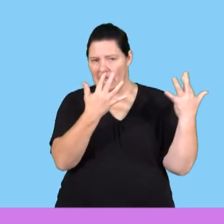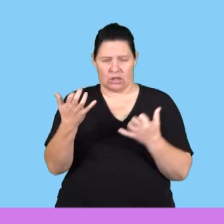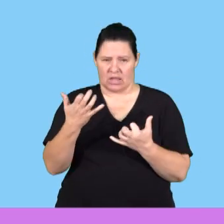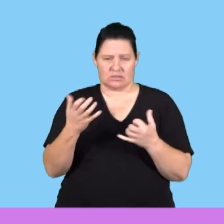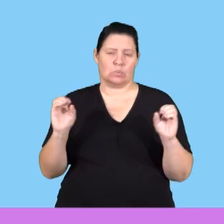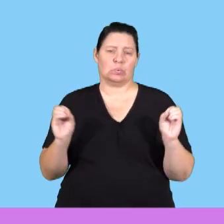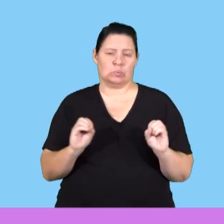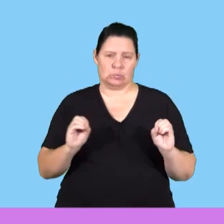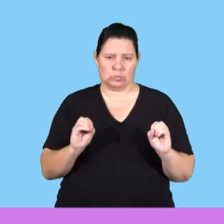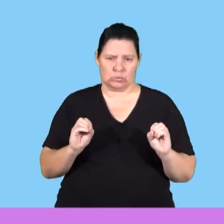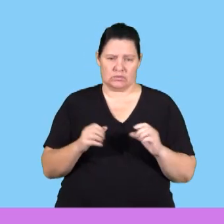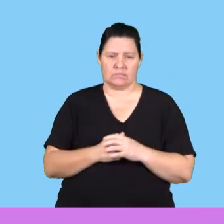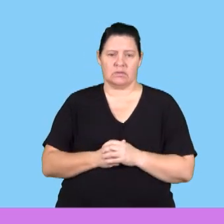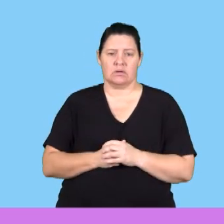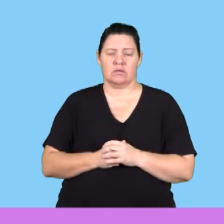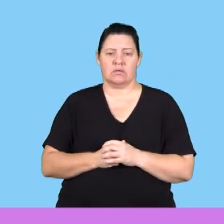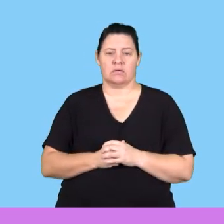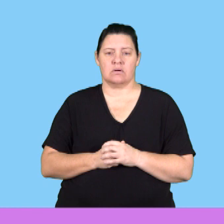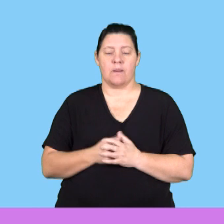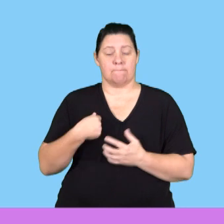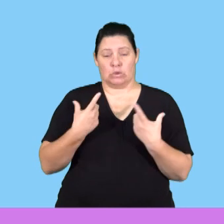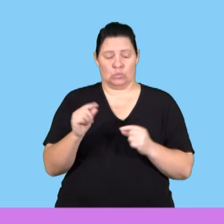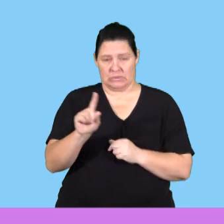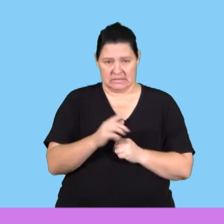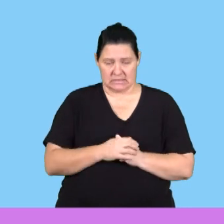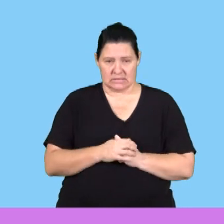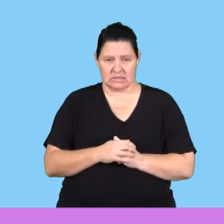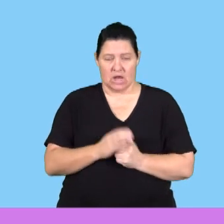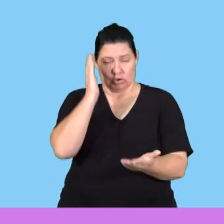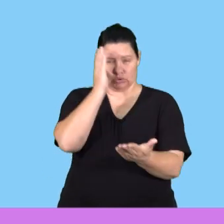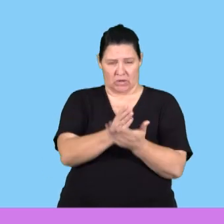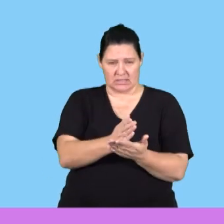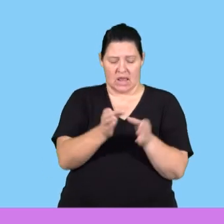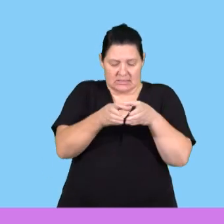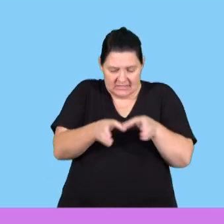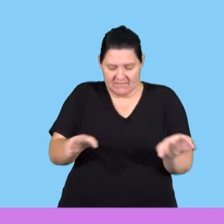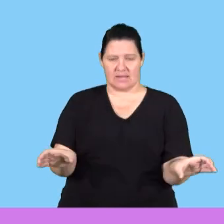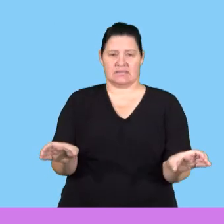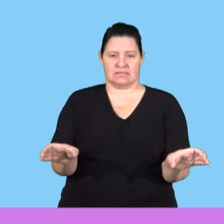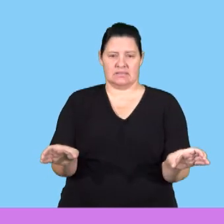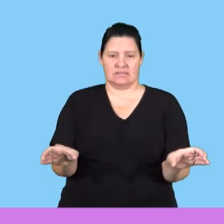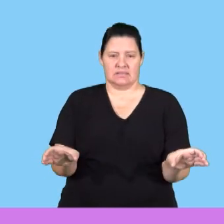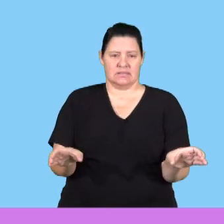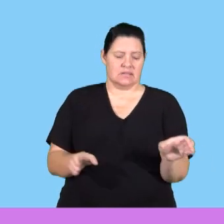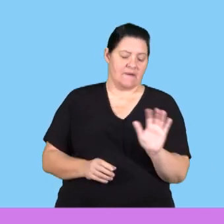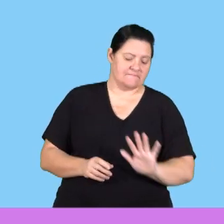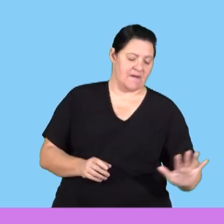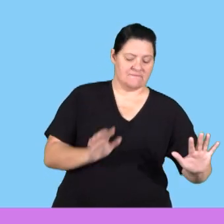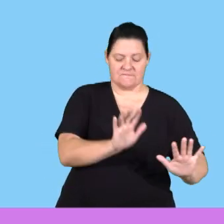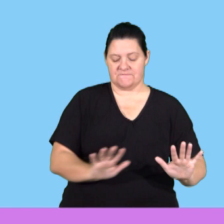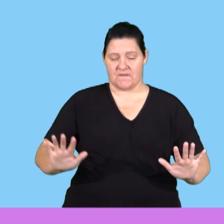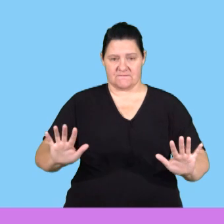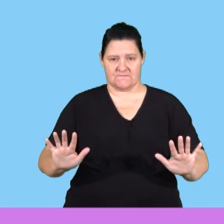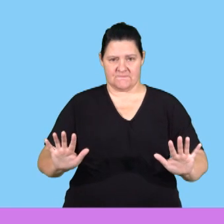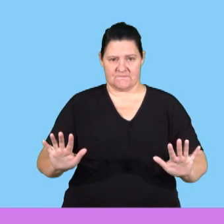I'm not going to calculate, in this case, my quartile 2. So what I'll do is I'll go straight and divide my data set into